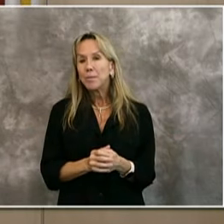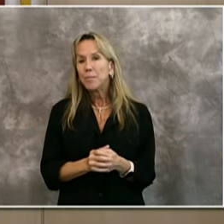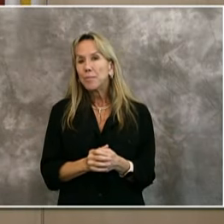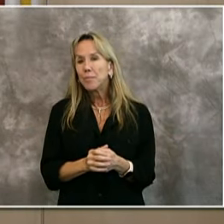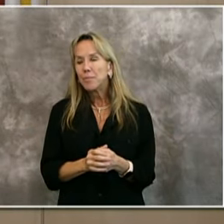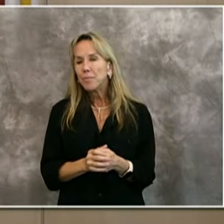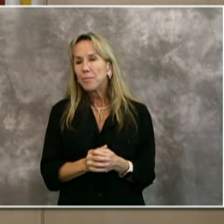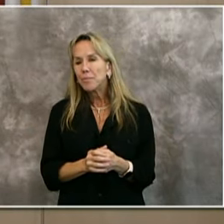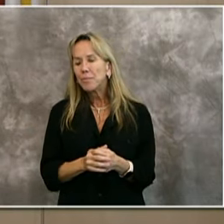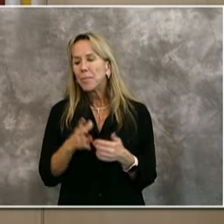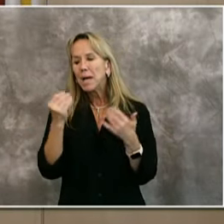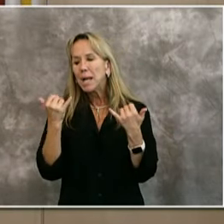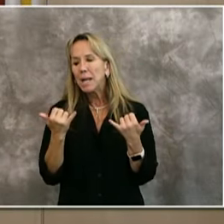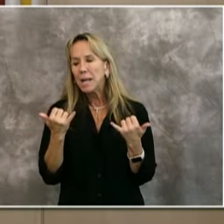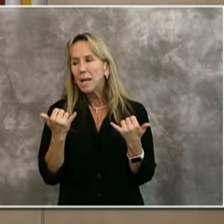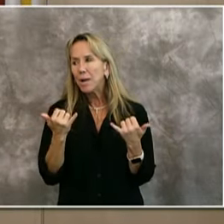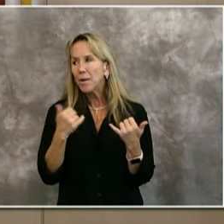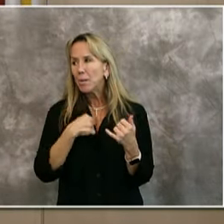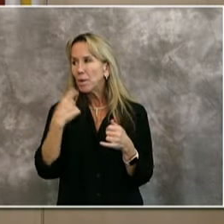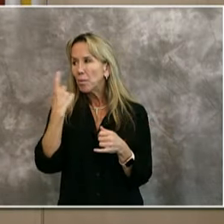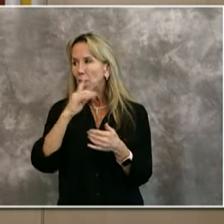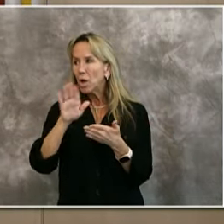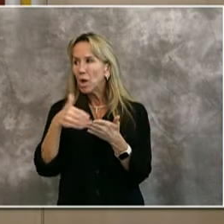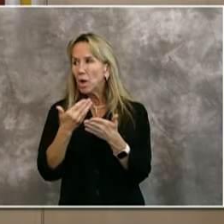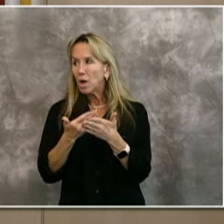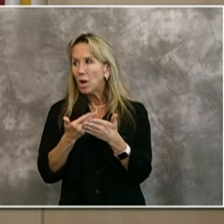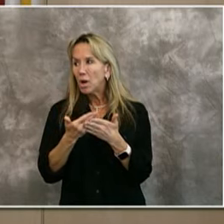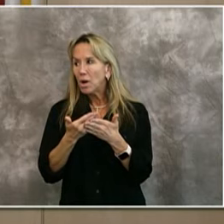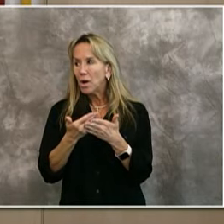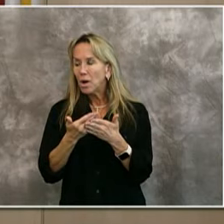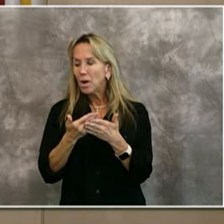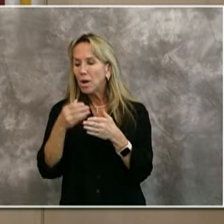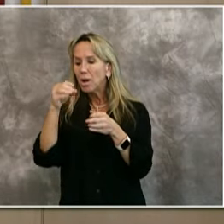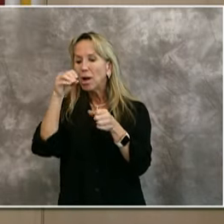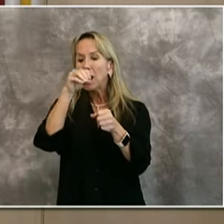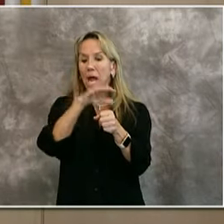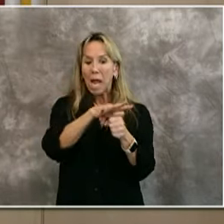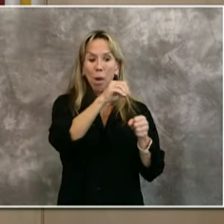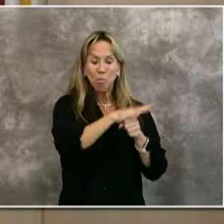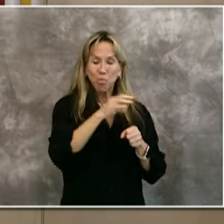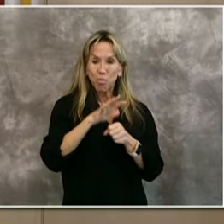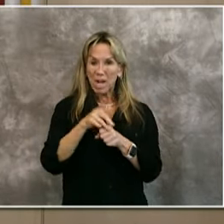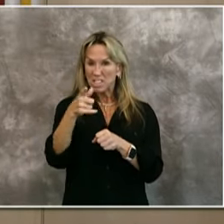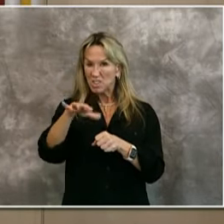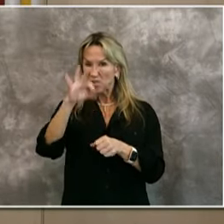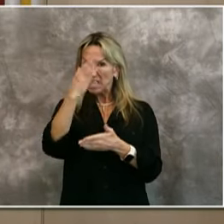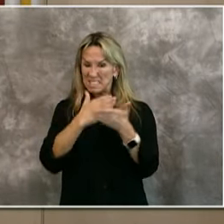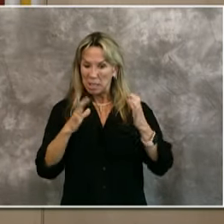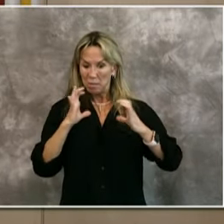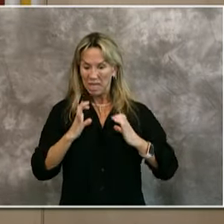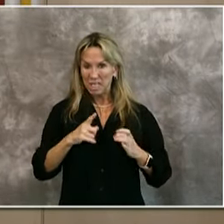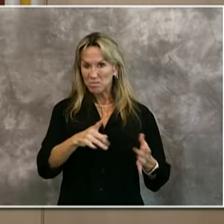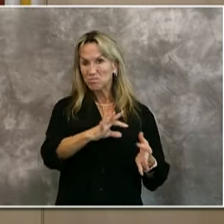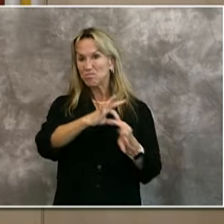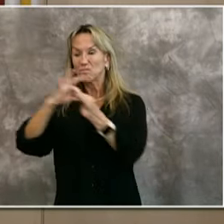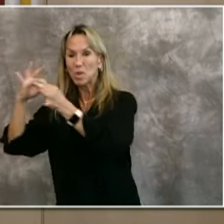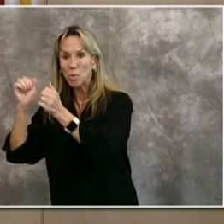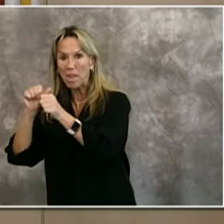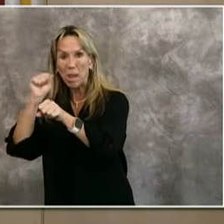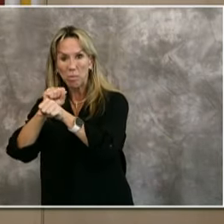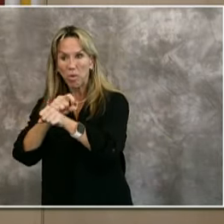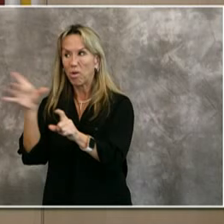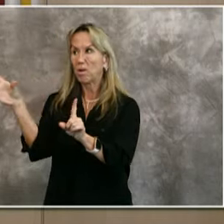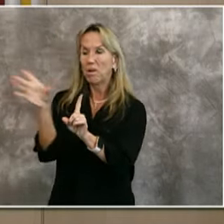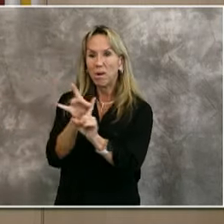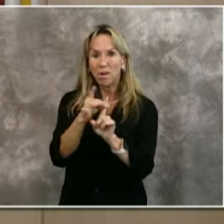do all the outbreaks at restaurants include customers, or are some only tied to employees? So I'll start with the second question first. It's a